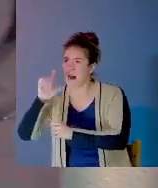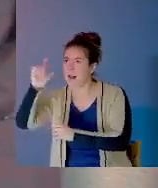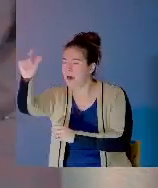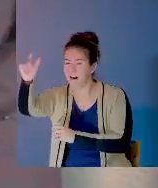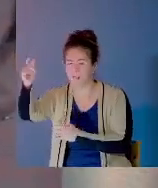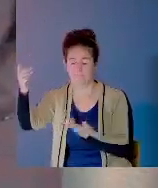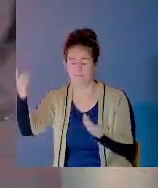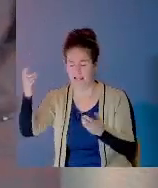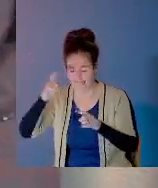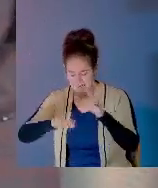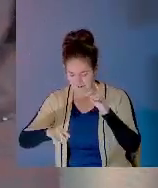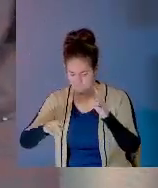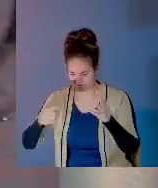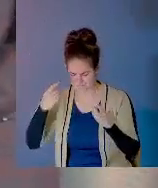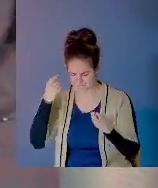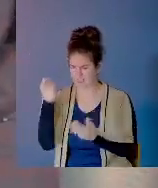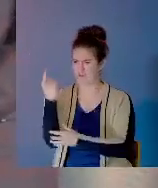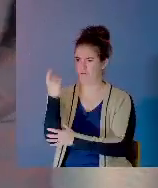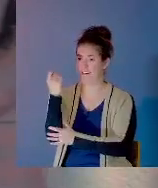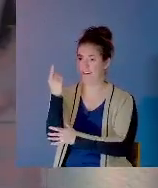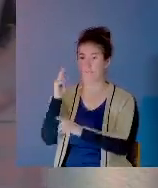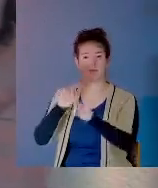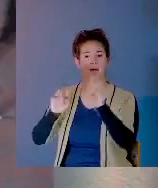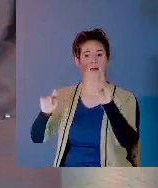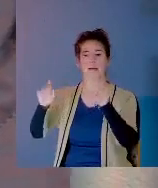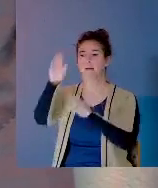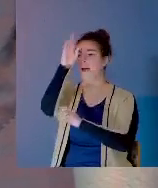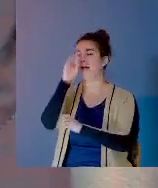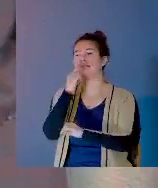even comprehend it. And yet God says, Terry,